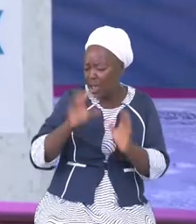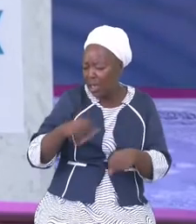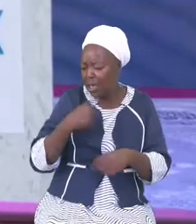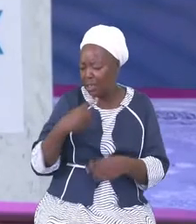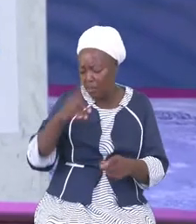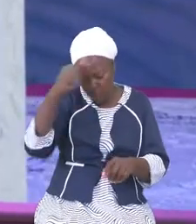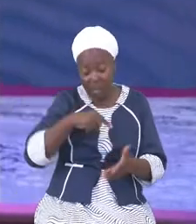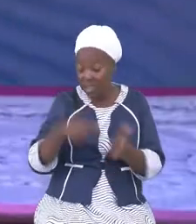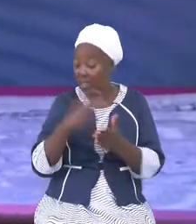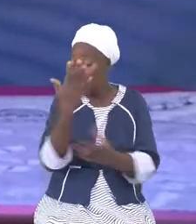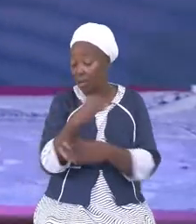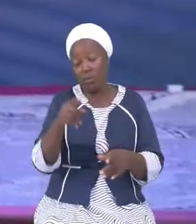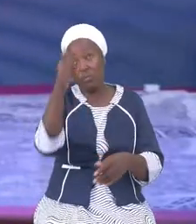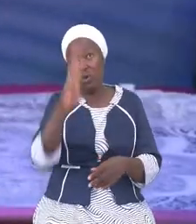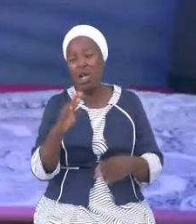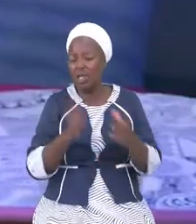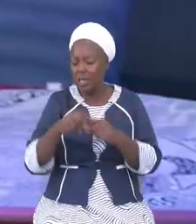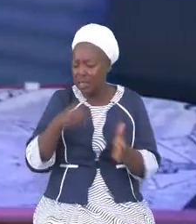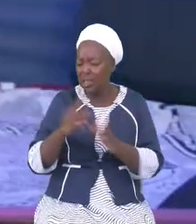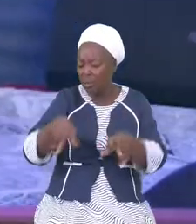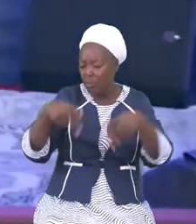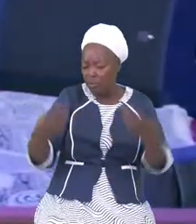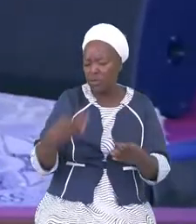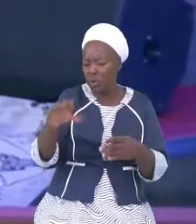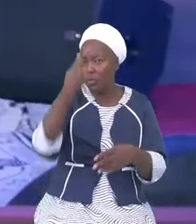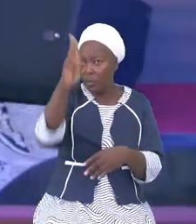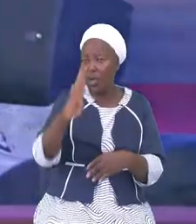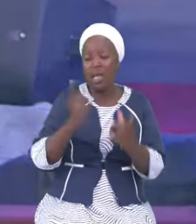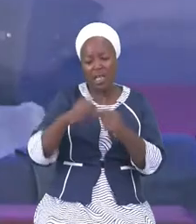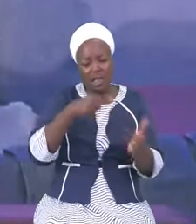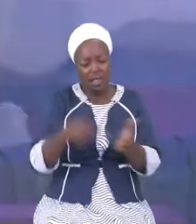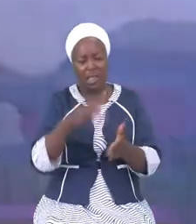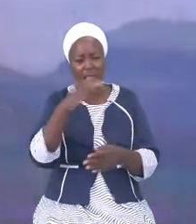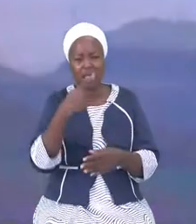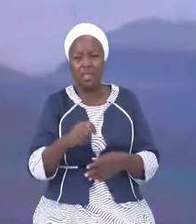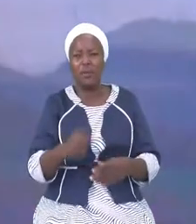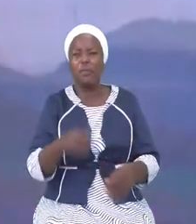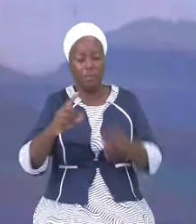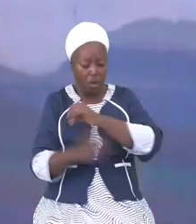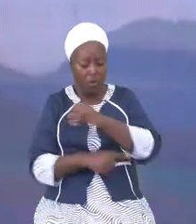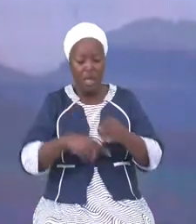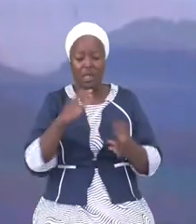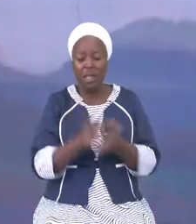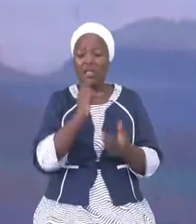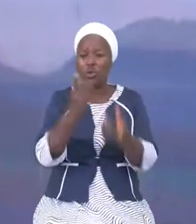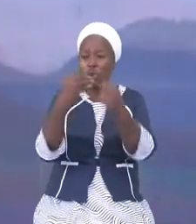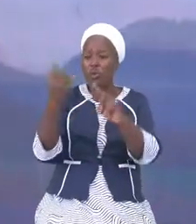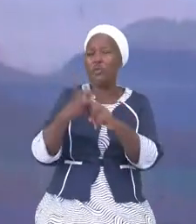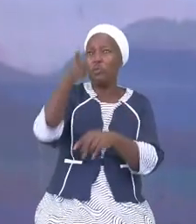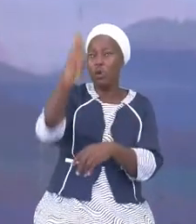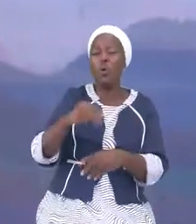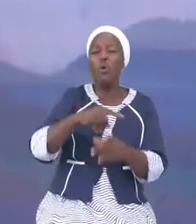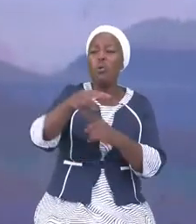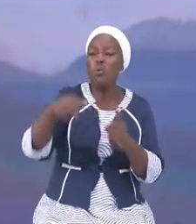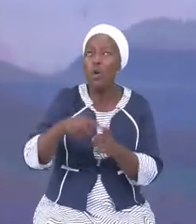of God, and this is the provision of God, and this is the punishment coming from God. When